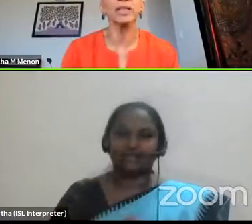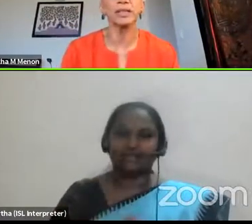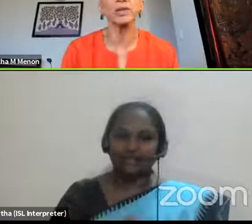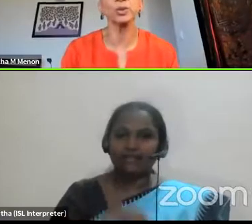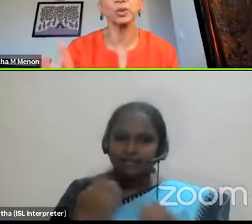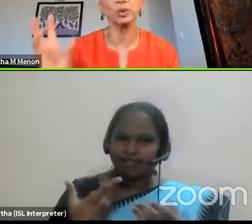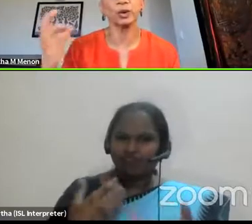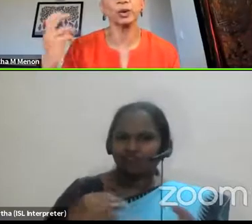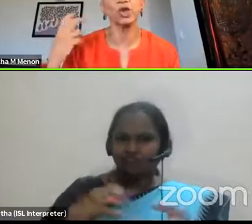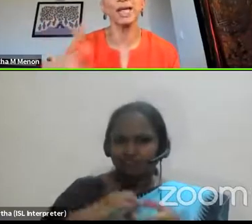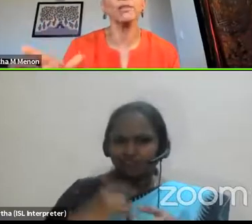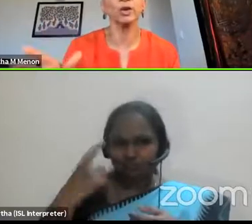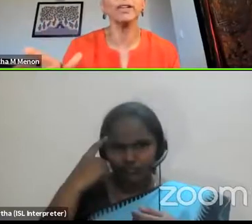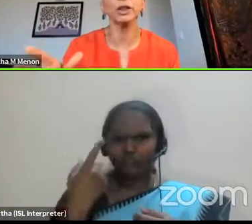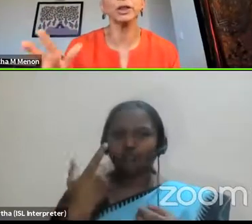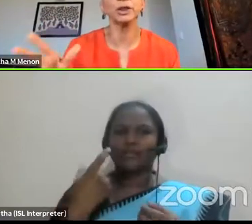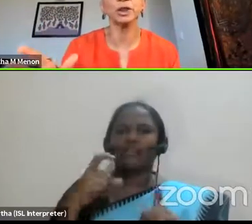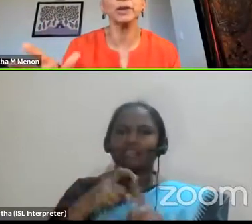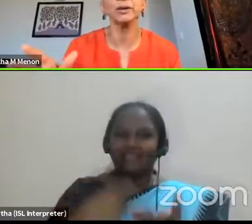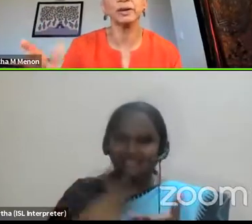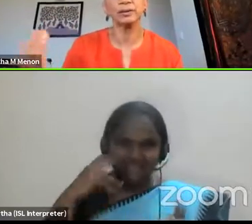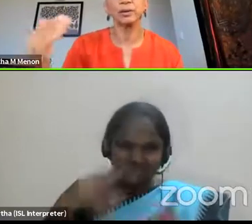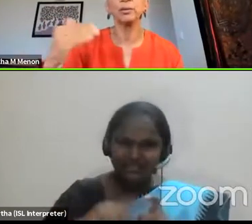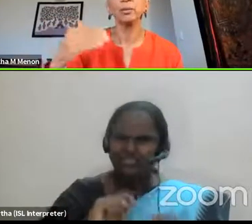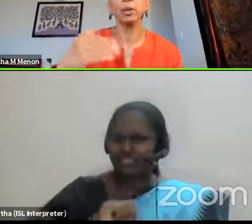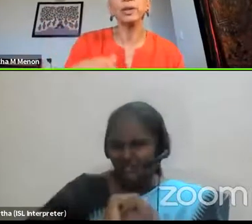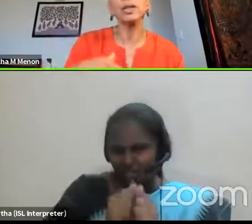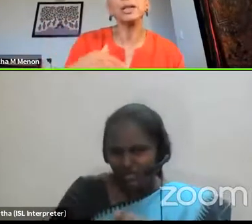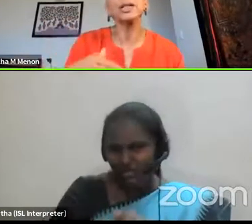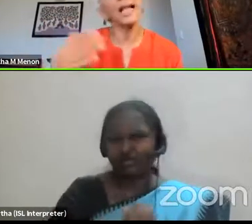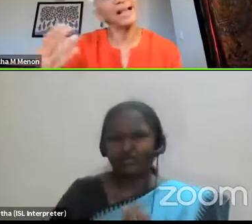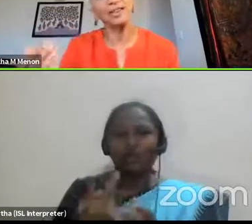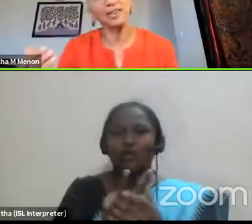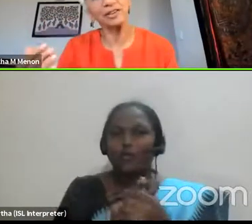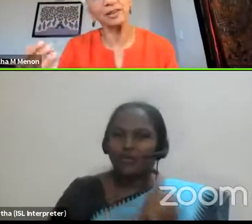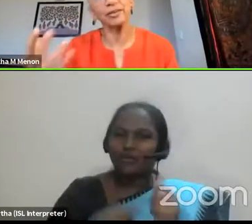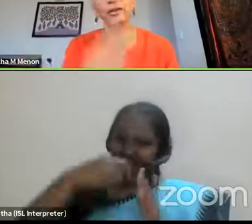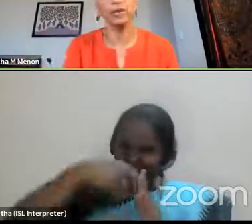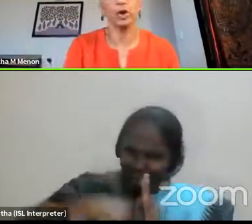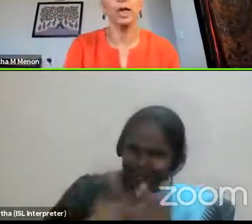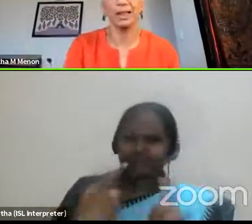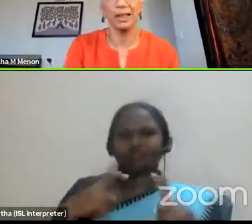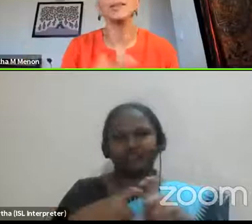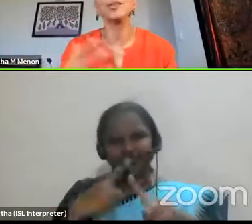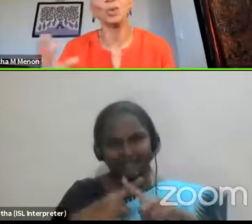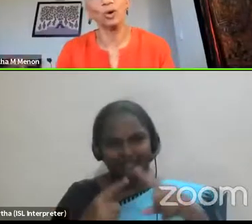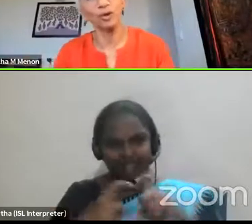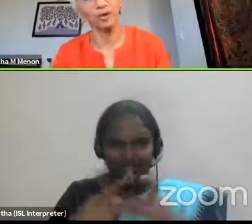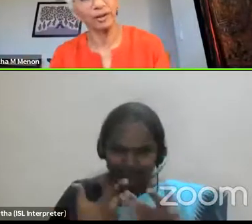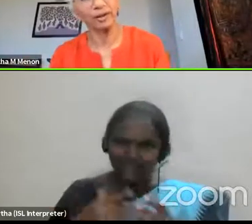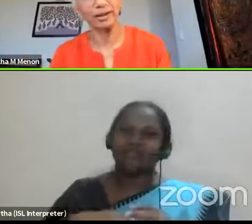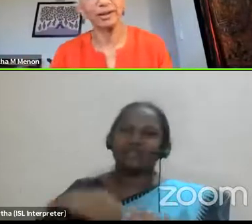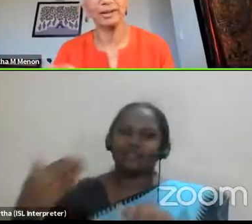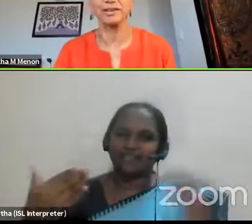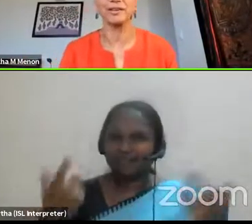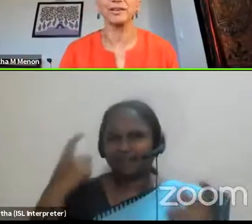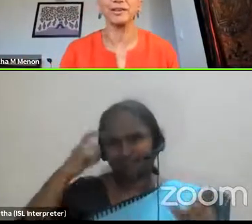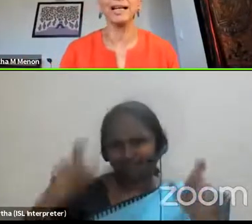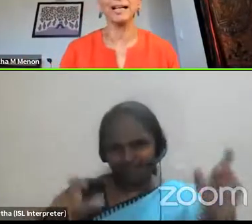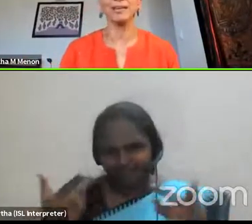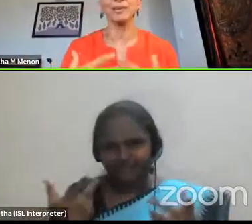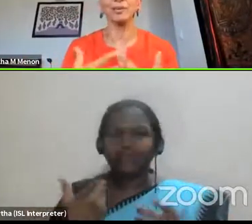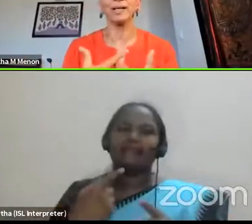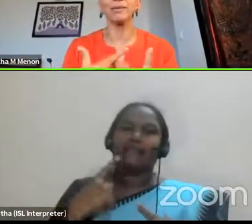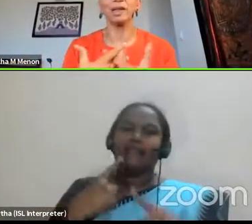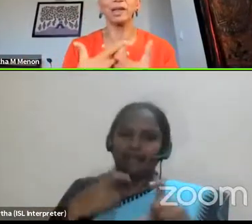were committed to drive innovation and change, both internally and externally, whether it's for our clients or